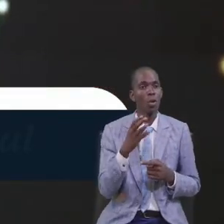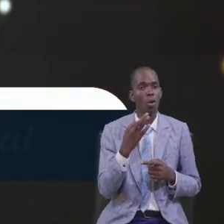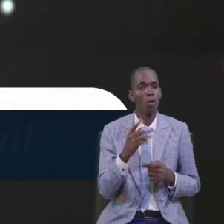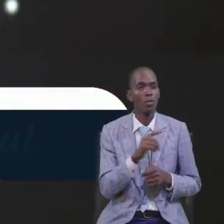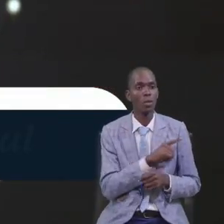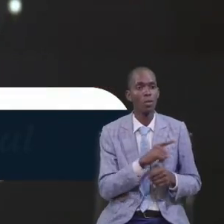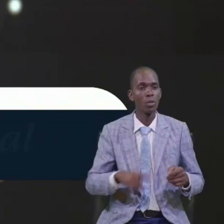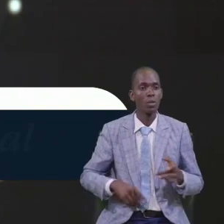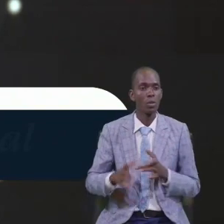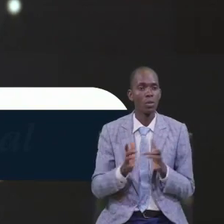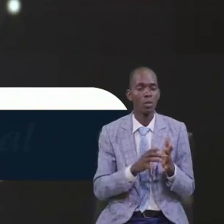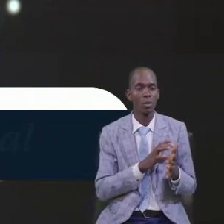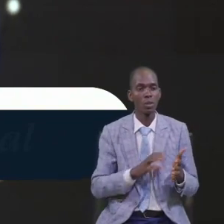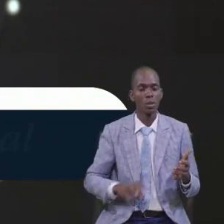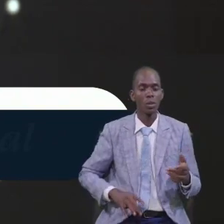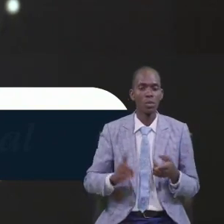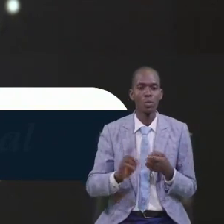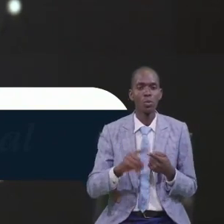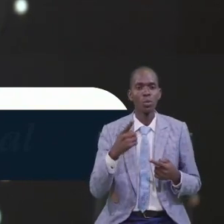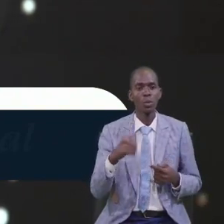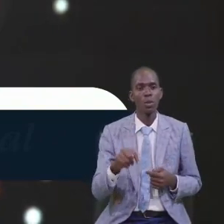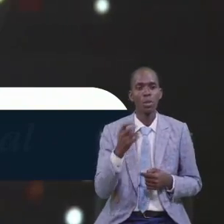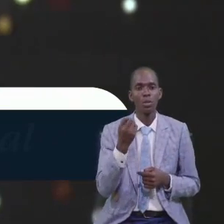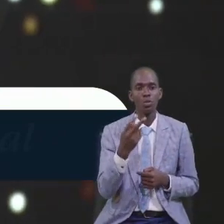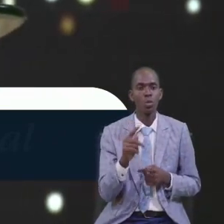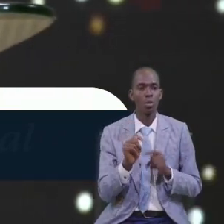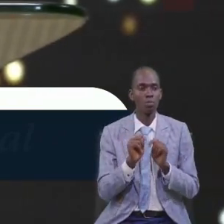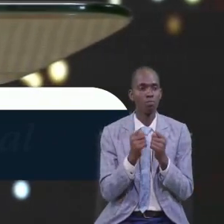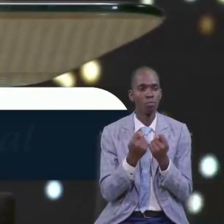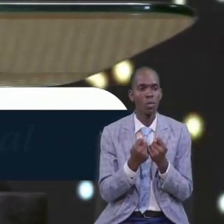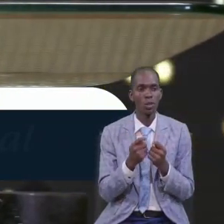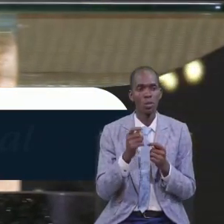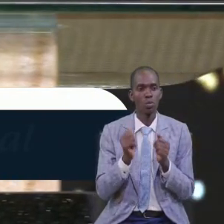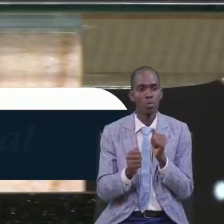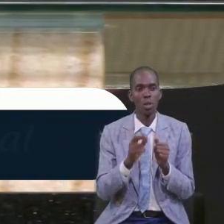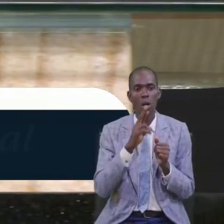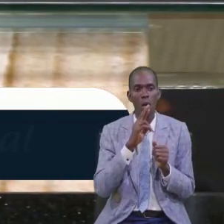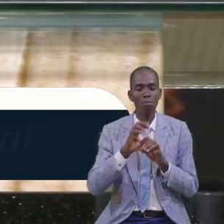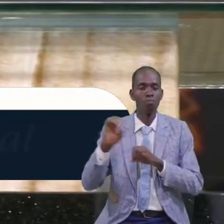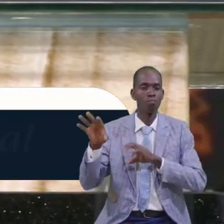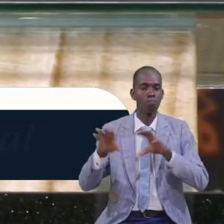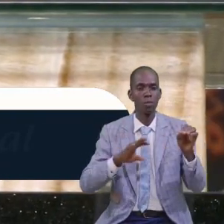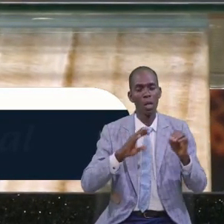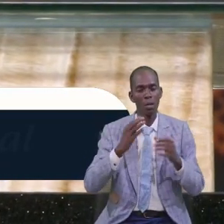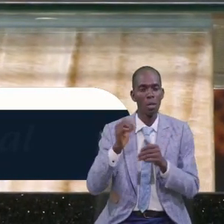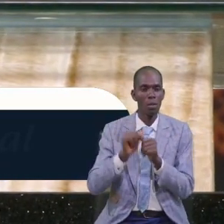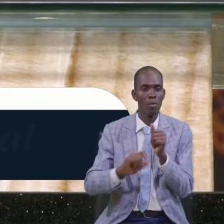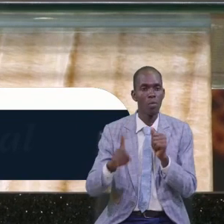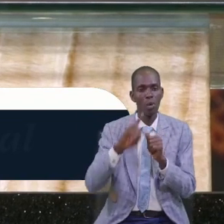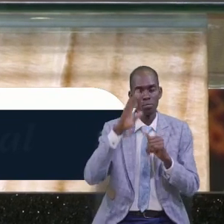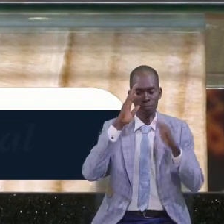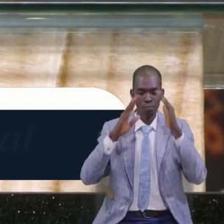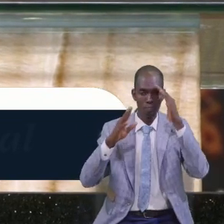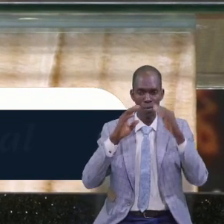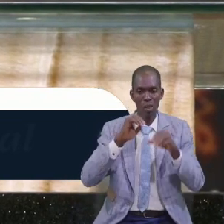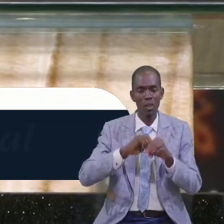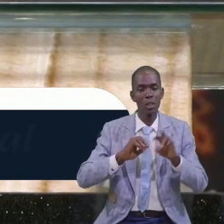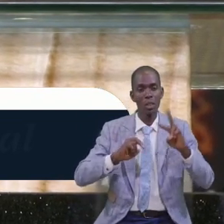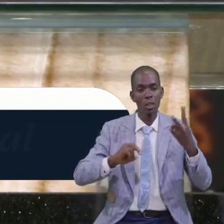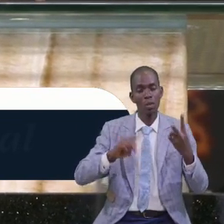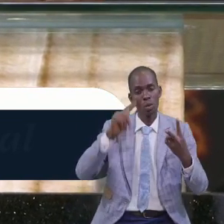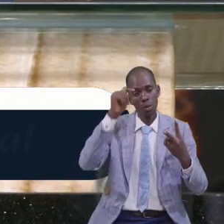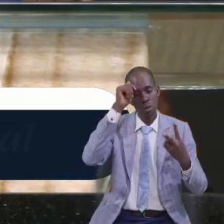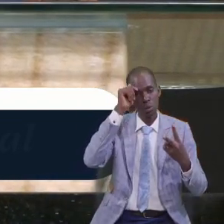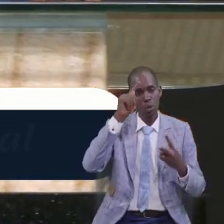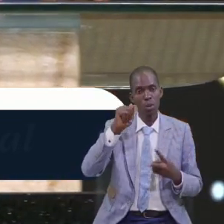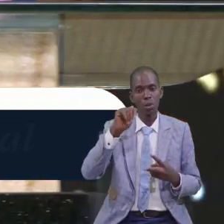12 tribes which are scattered abroad, greetings. In 2 Timothy chapter 2, reading from verse 24,